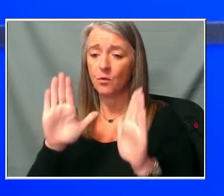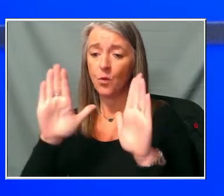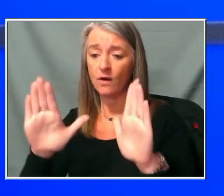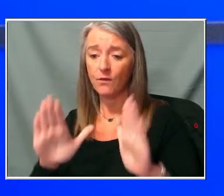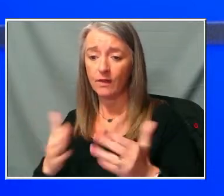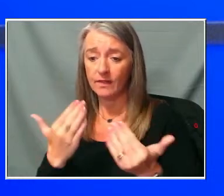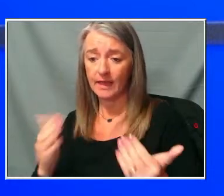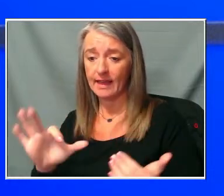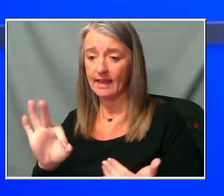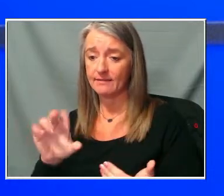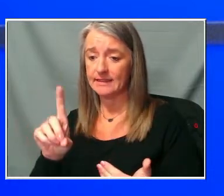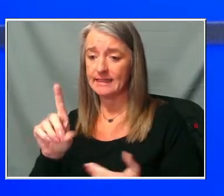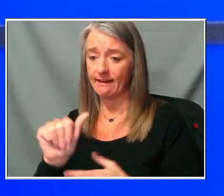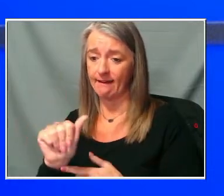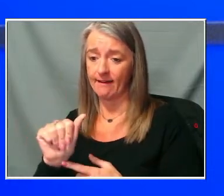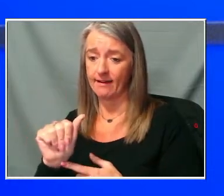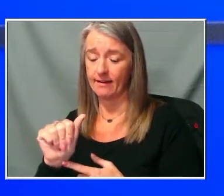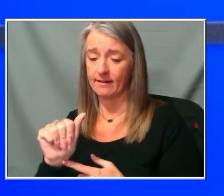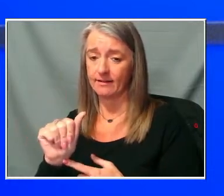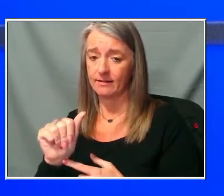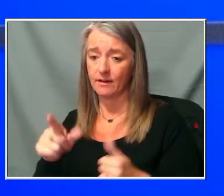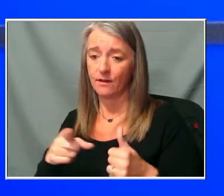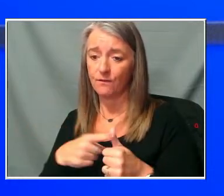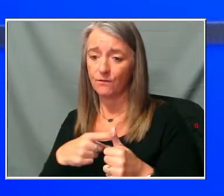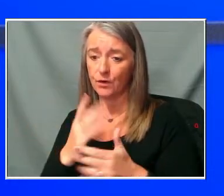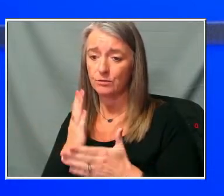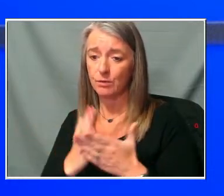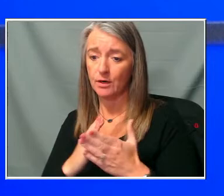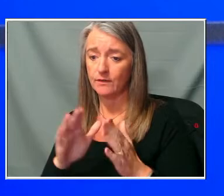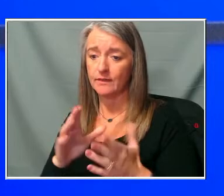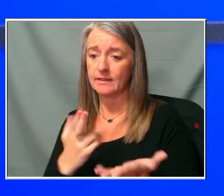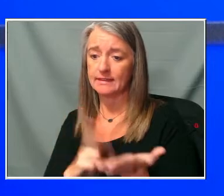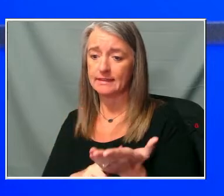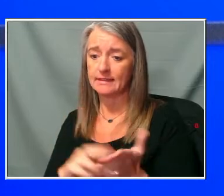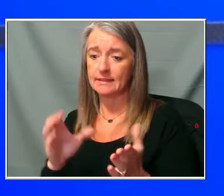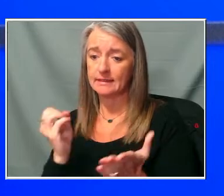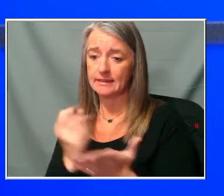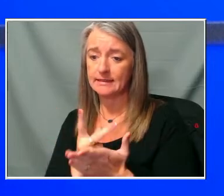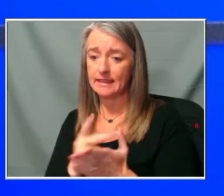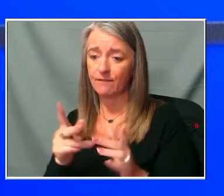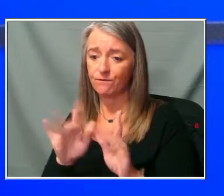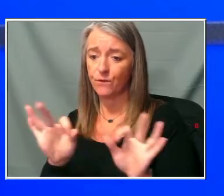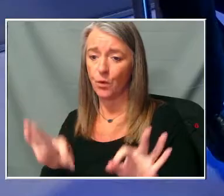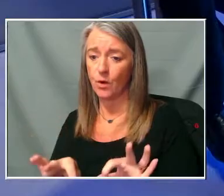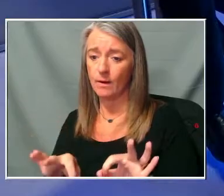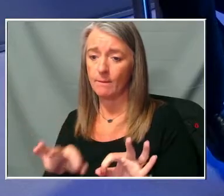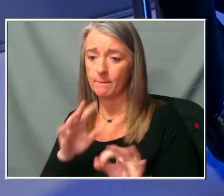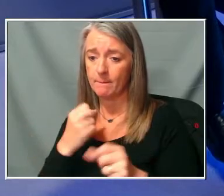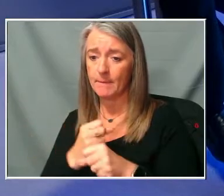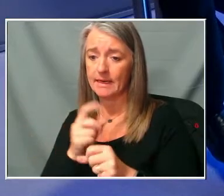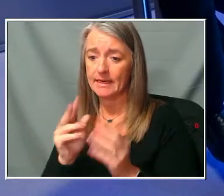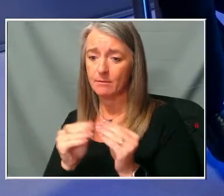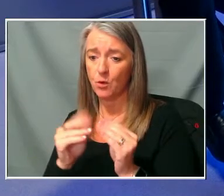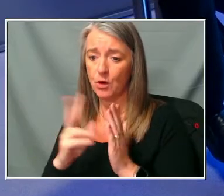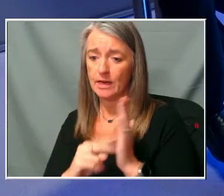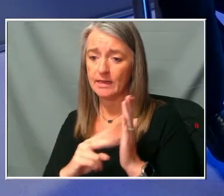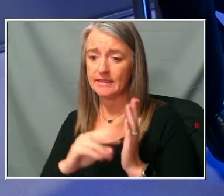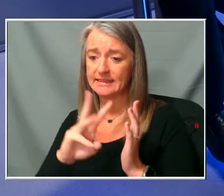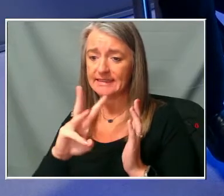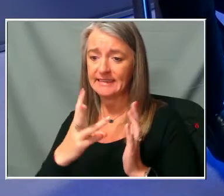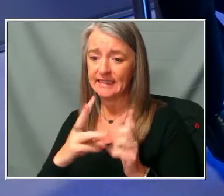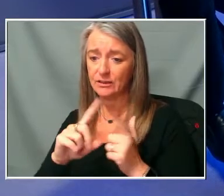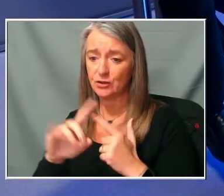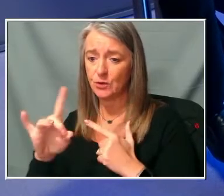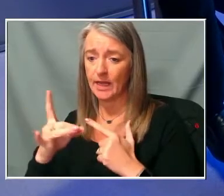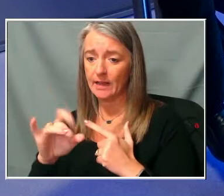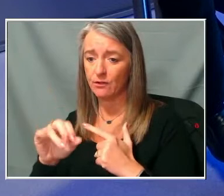was the first part of consent forms, making it readable to about the 6th to 8th grade